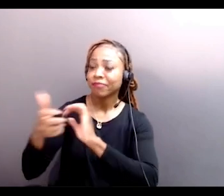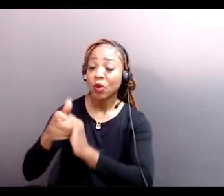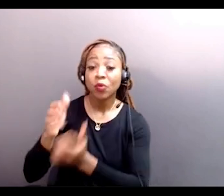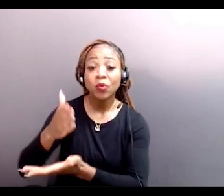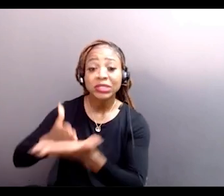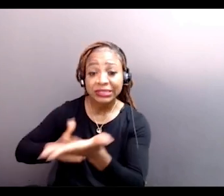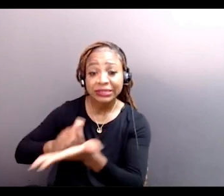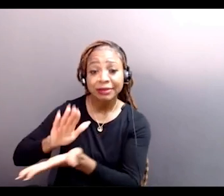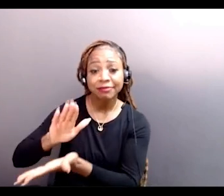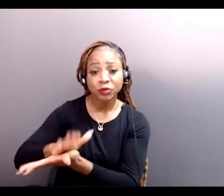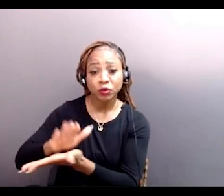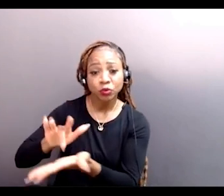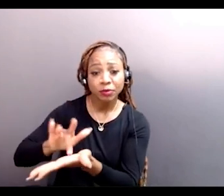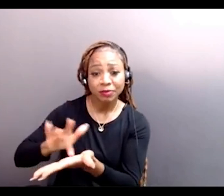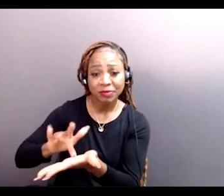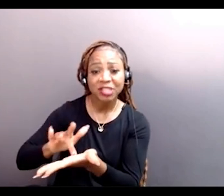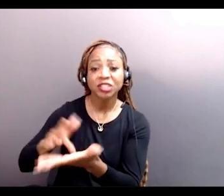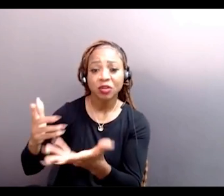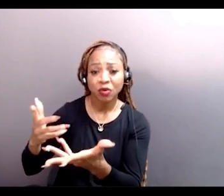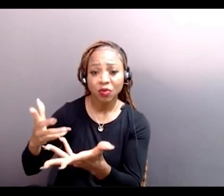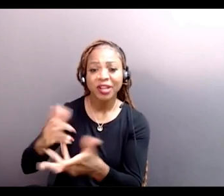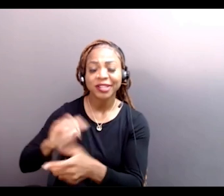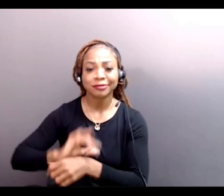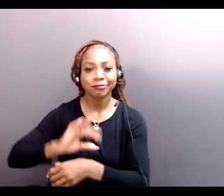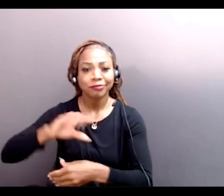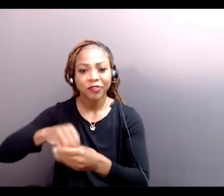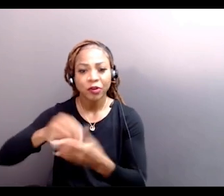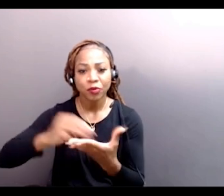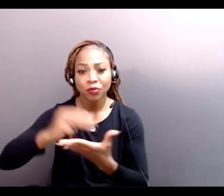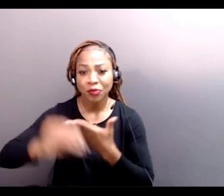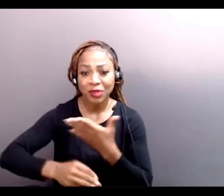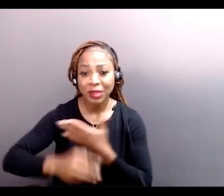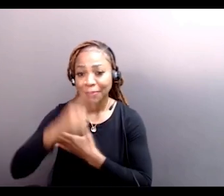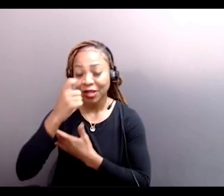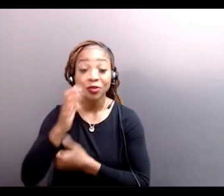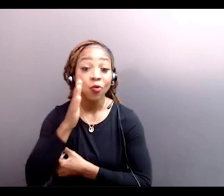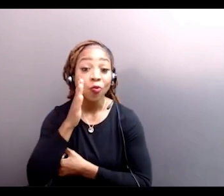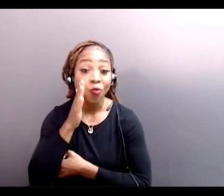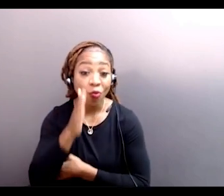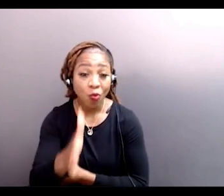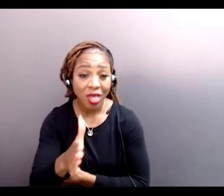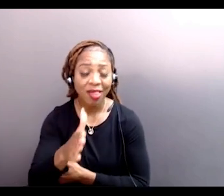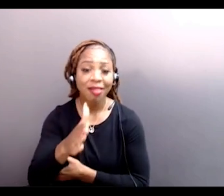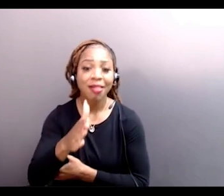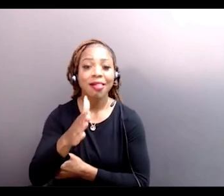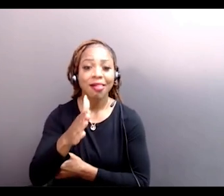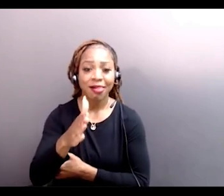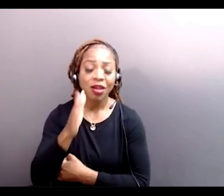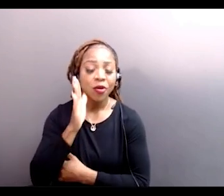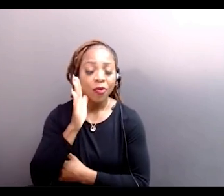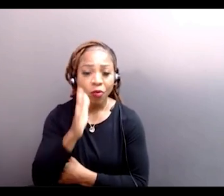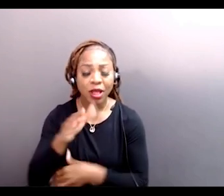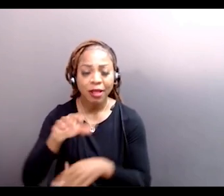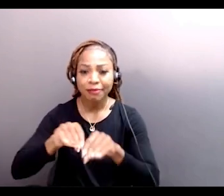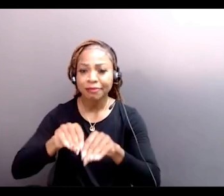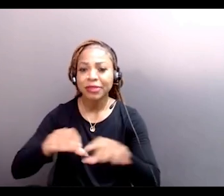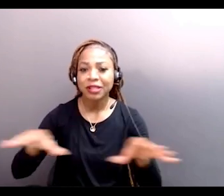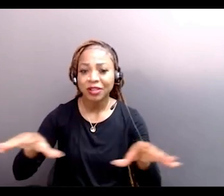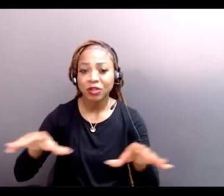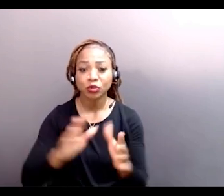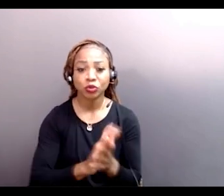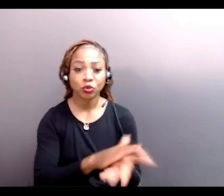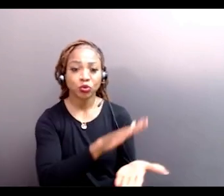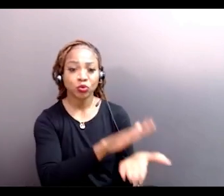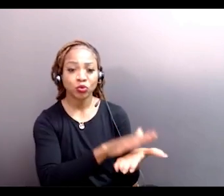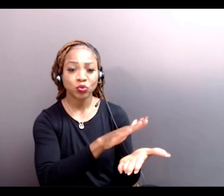some faculties of medicine already to get this into curriculum, because it will be coming, and I think institutions need to